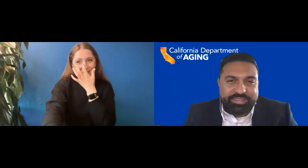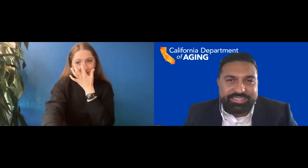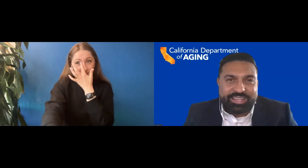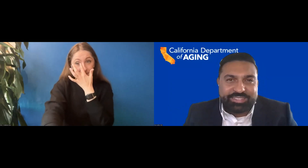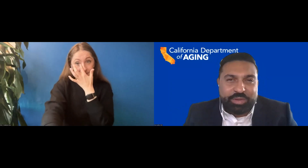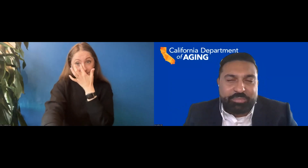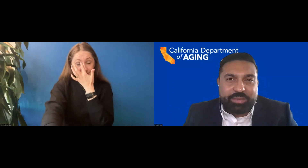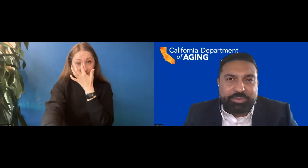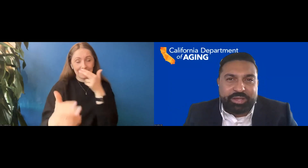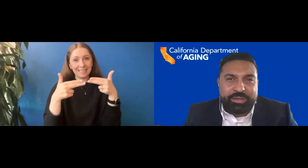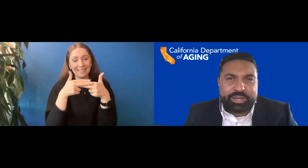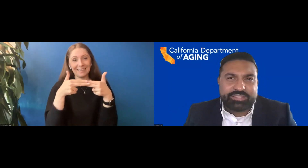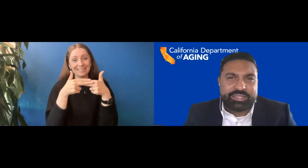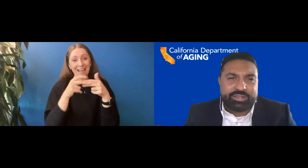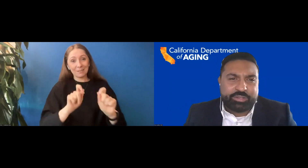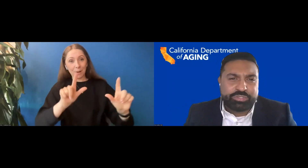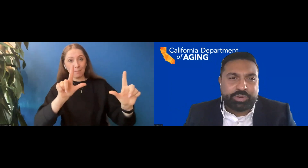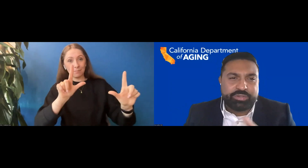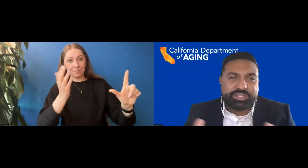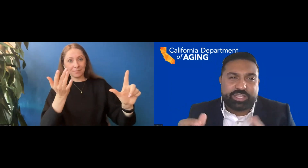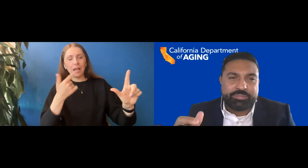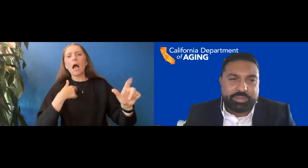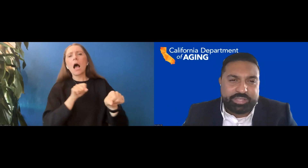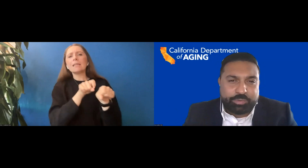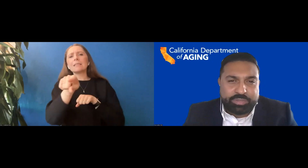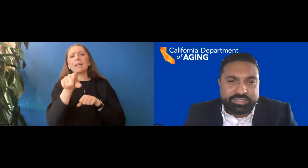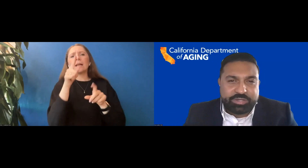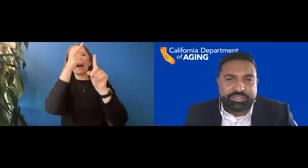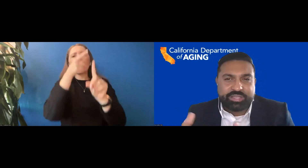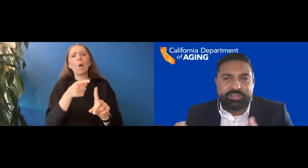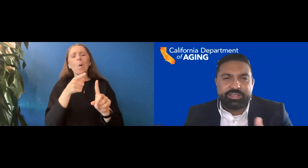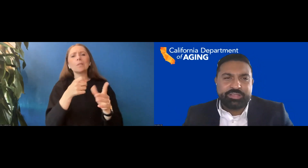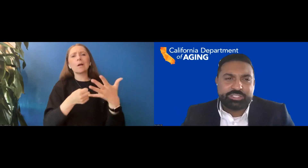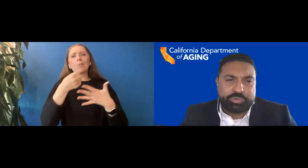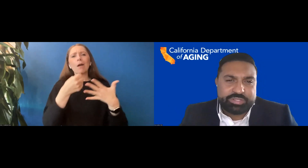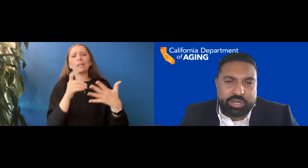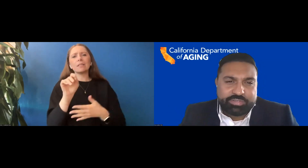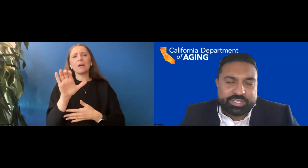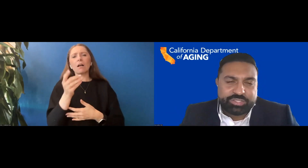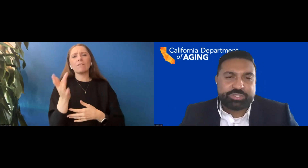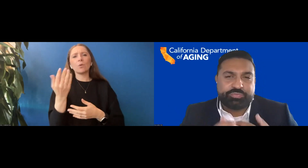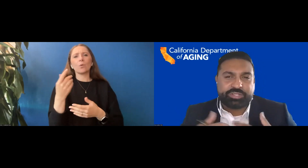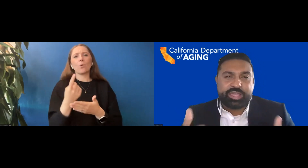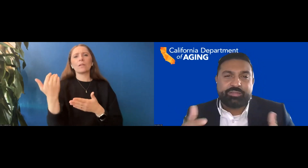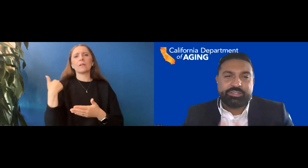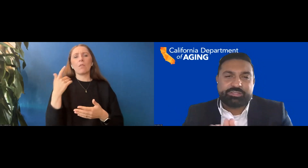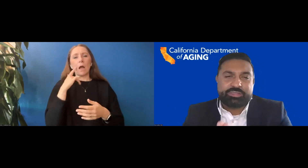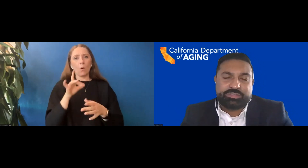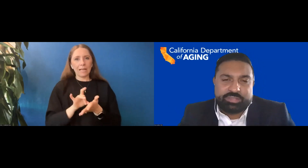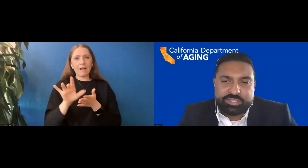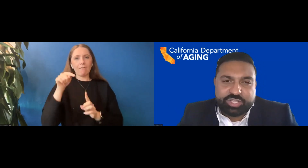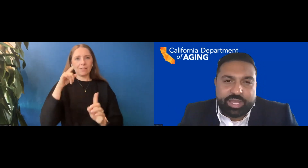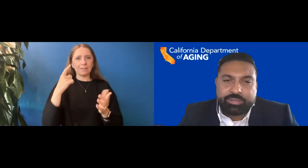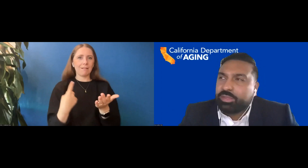Just waiting for the slides to pop up. But I sent out a goals and priorities document maybe a couple of weeks ago, and that's gonna spur this conversation. So for today, in